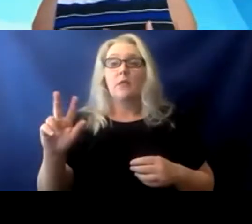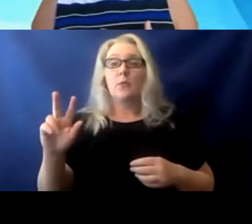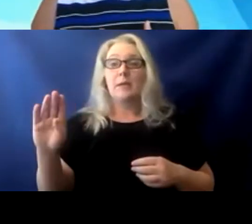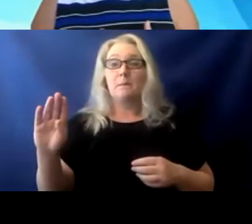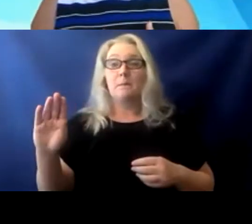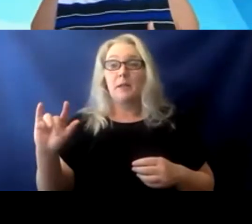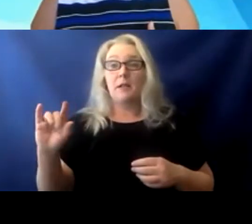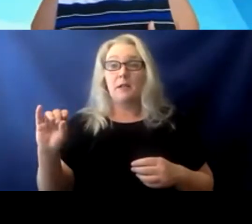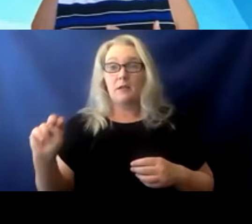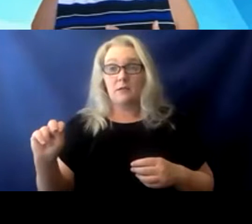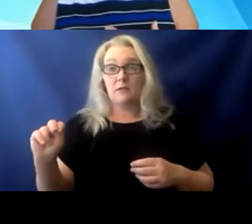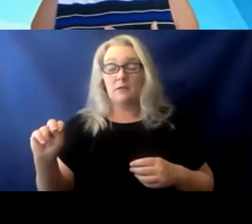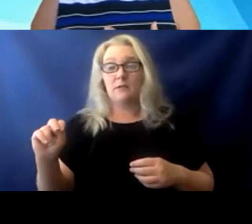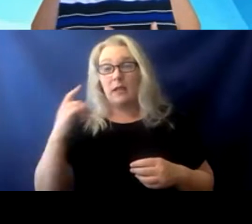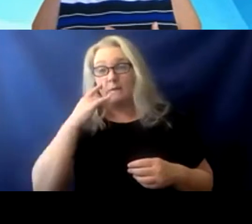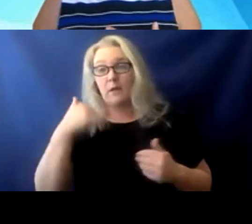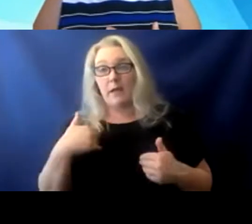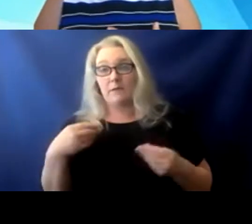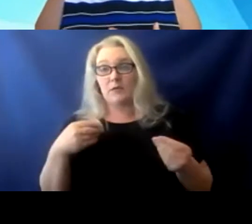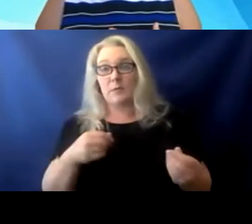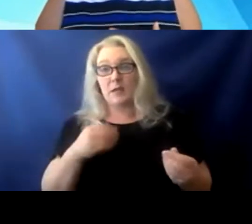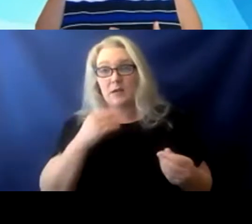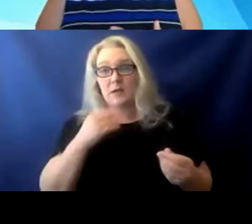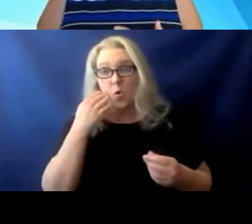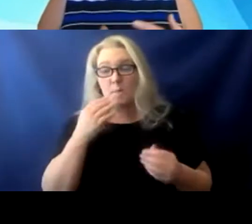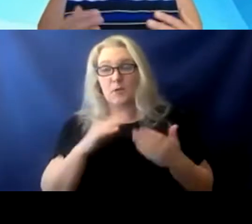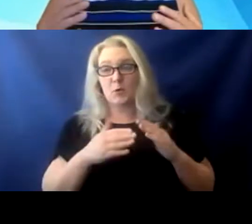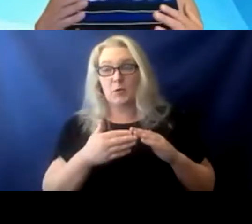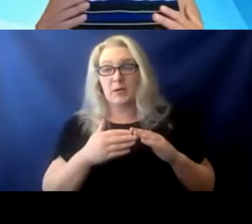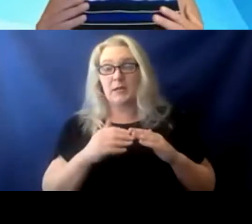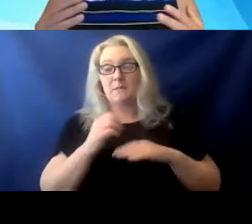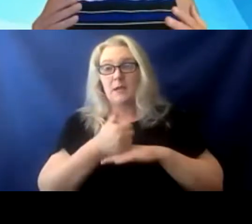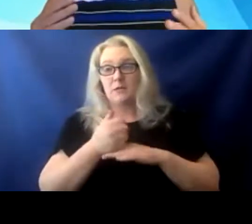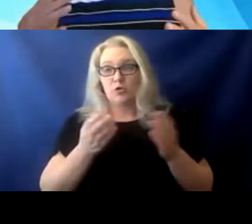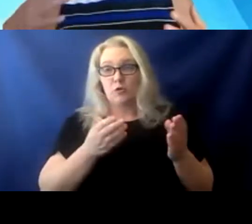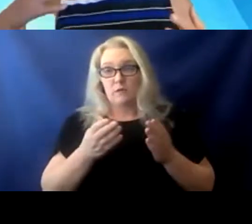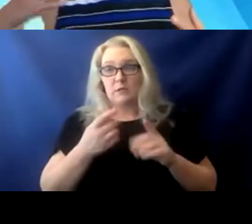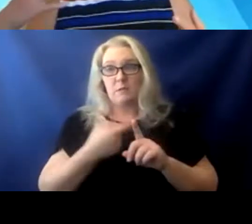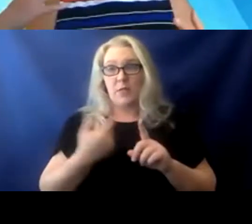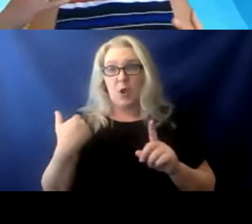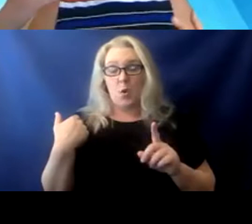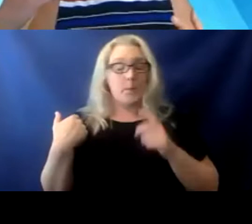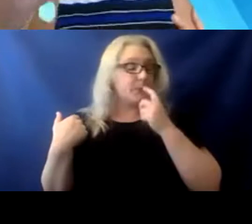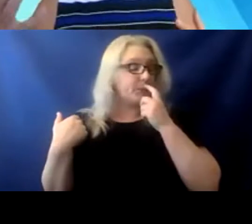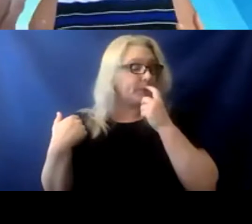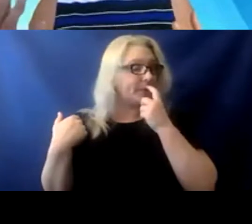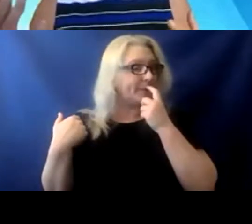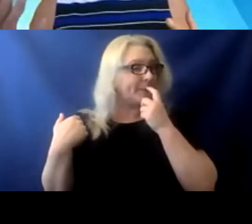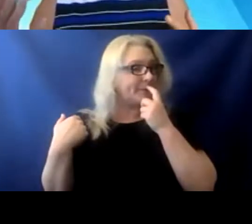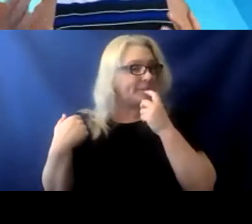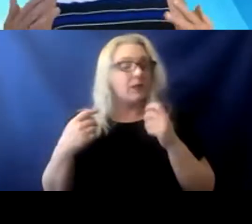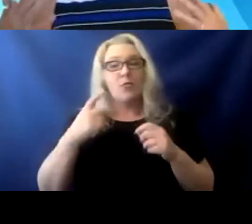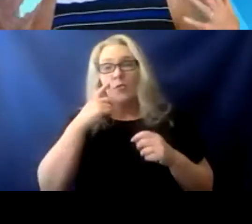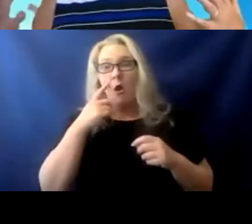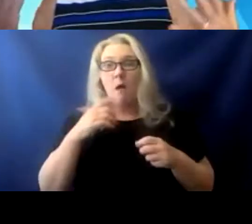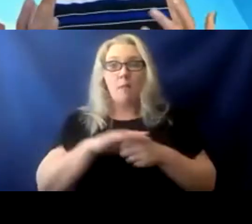is scored to spend on home and community-based services, in a month ago, the administration laid out a plan for the full $3